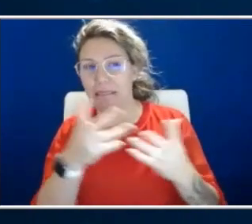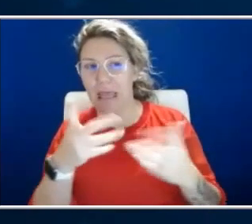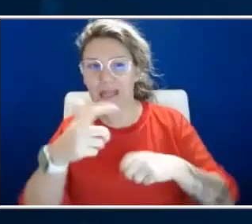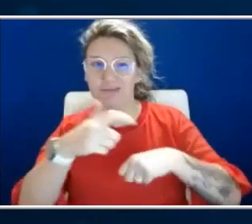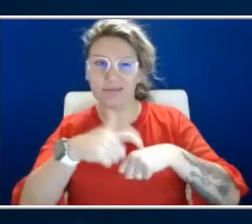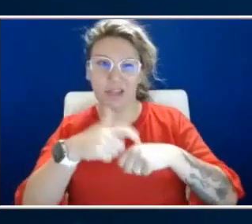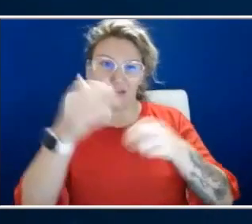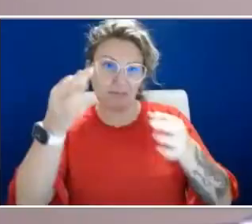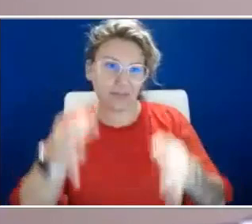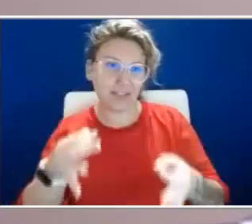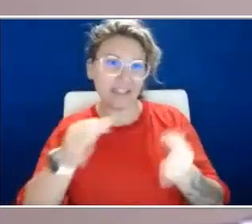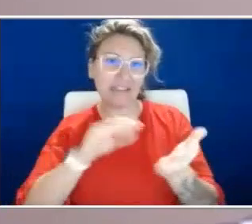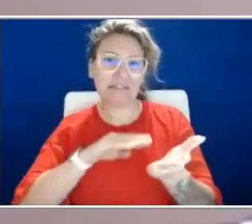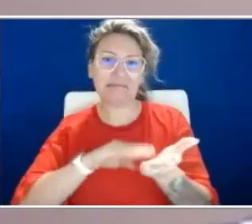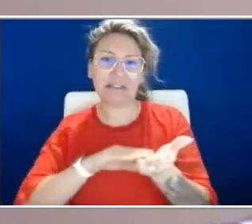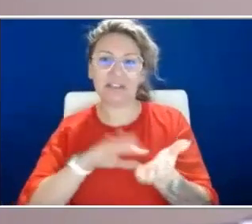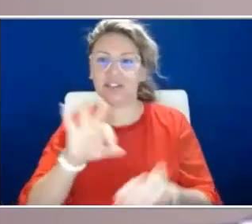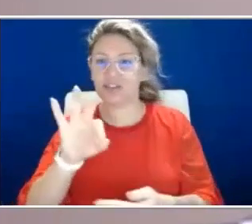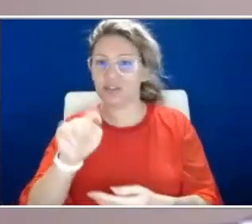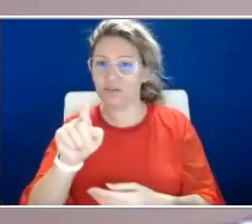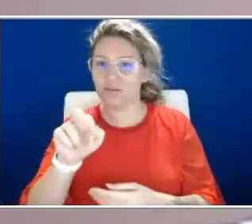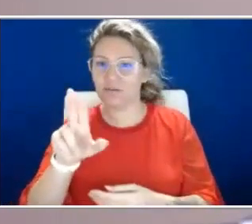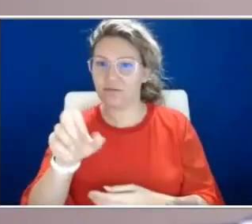Dr. Farmer explained all of my options.